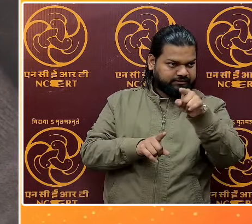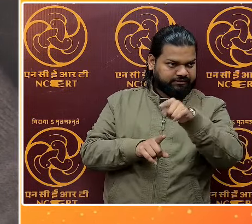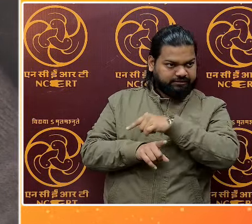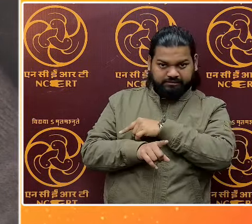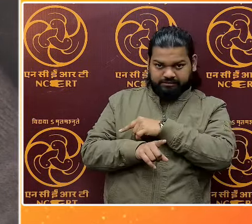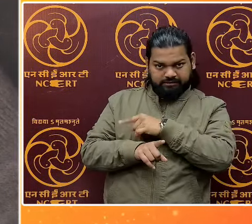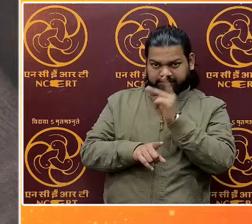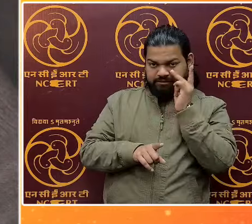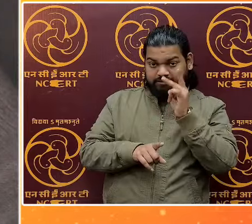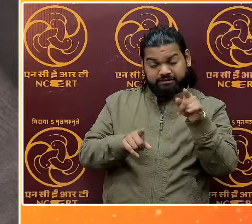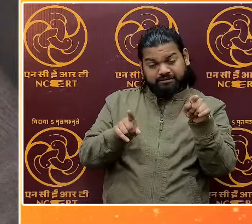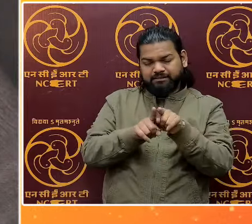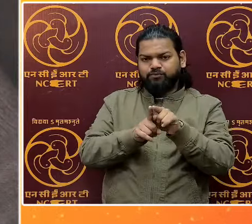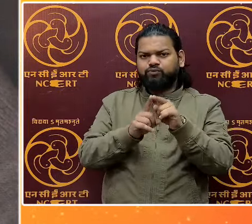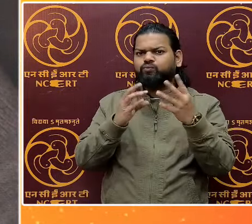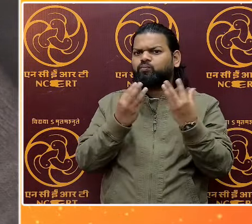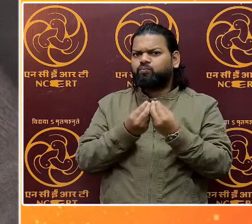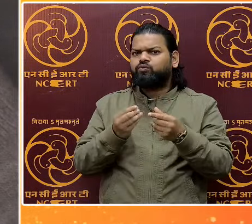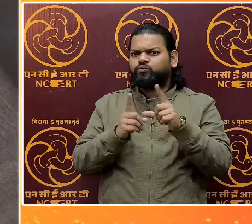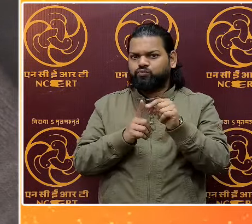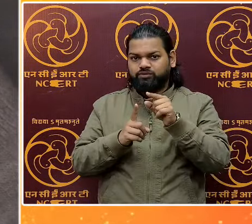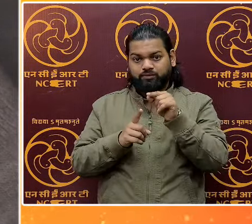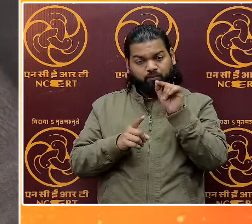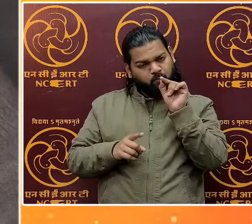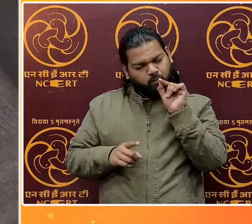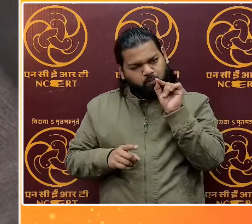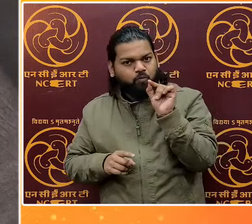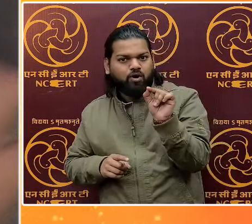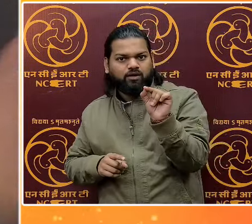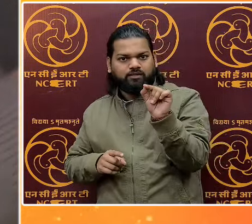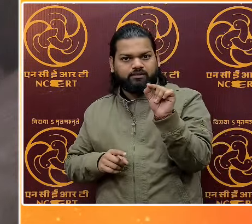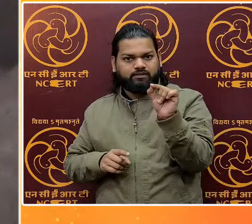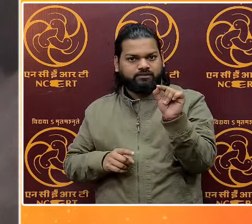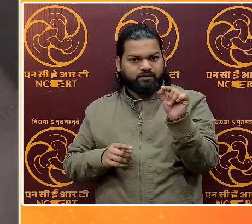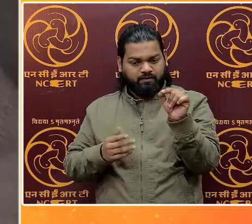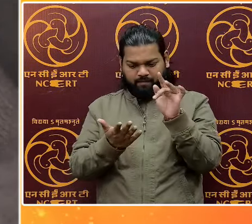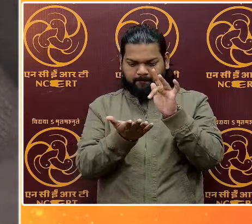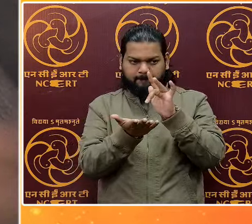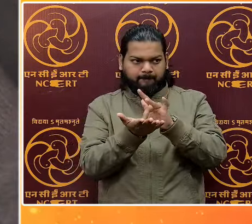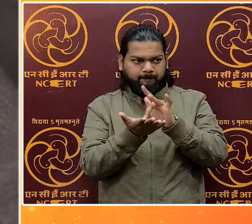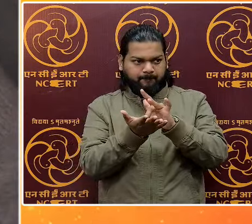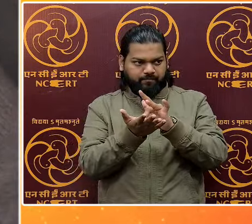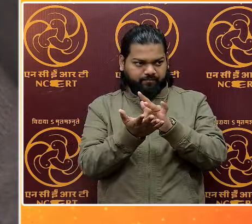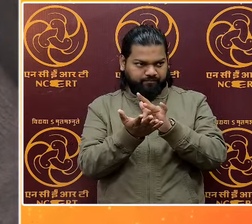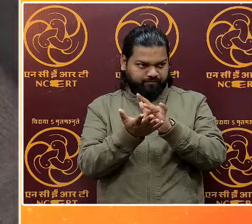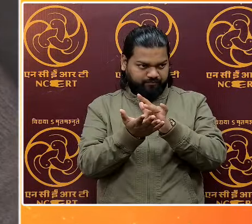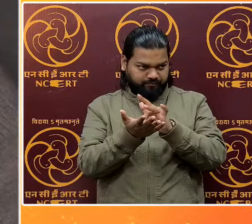right. Okay. So, what we will do, we will mark that point. This was the place where